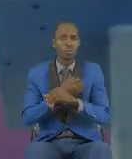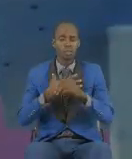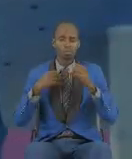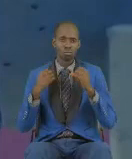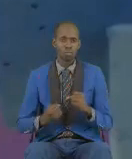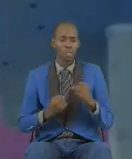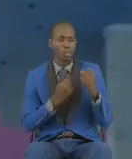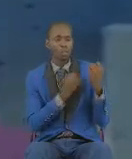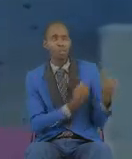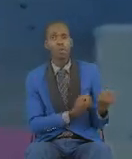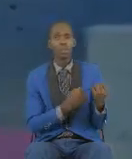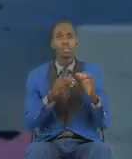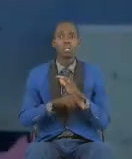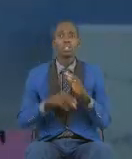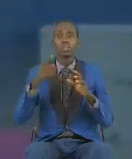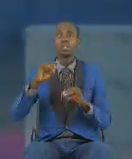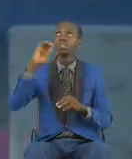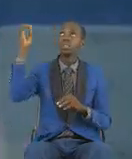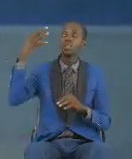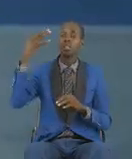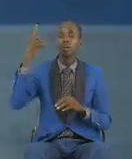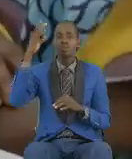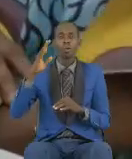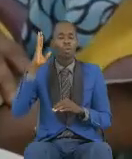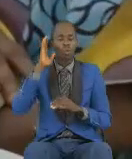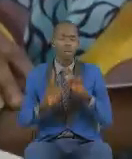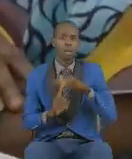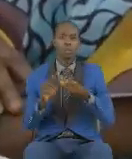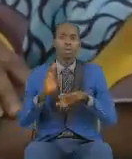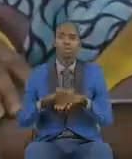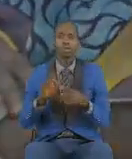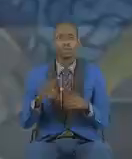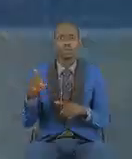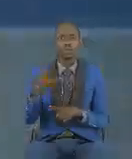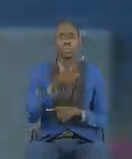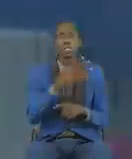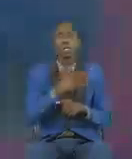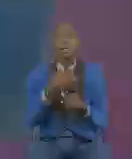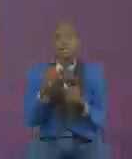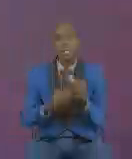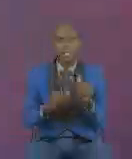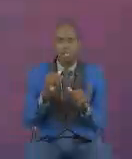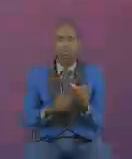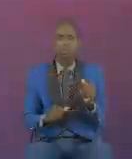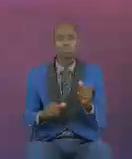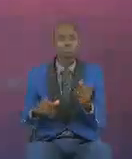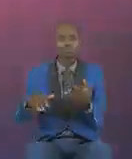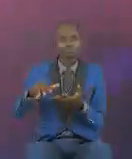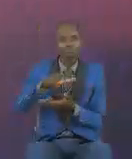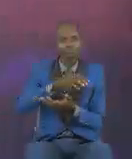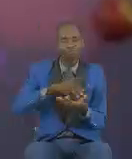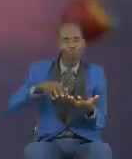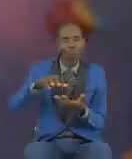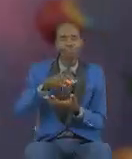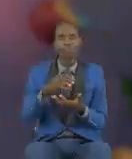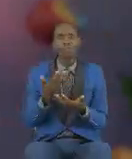the grace of God will appear unto you. Amen. At every crossroad, on the day of